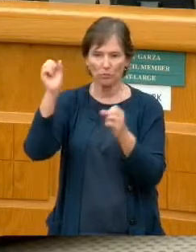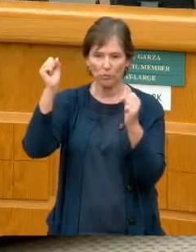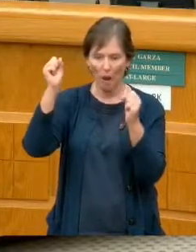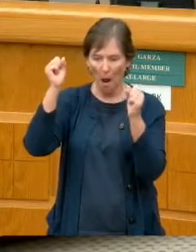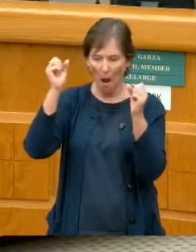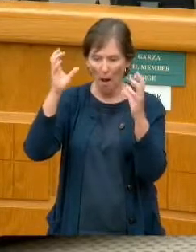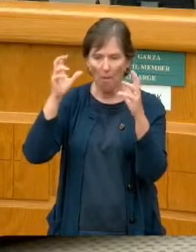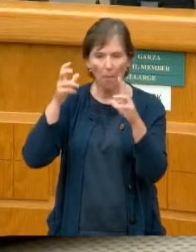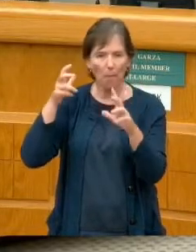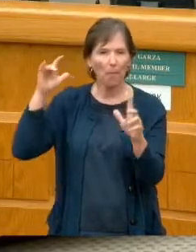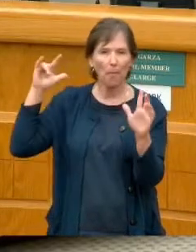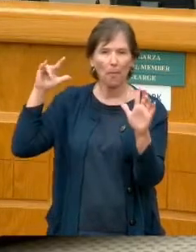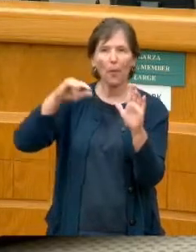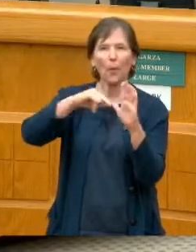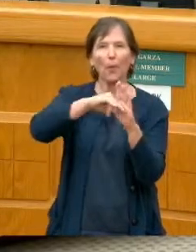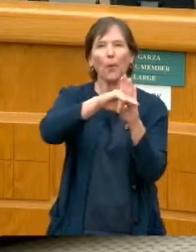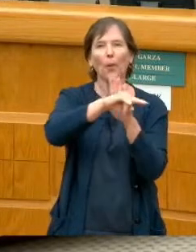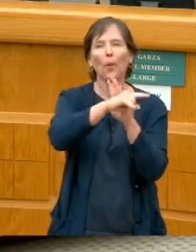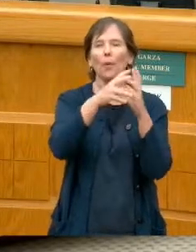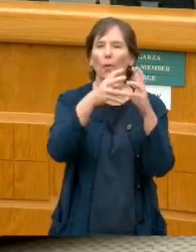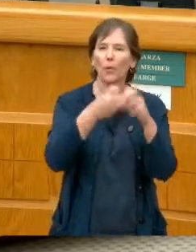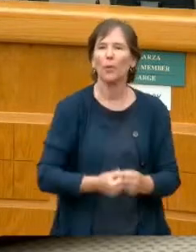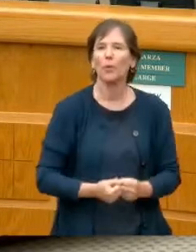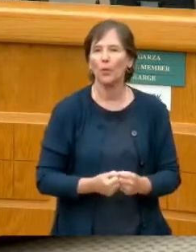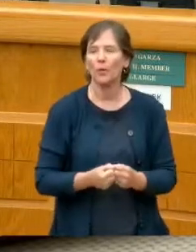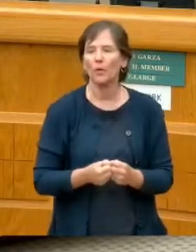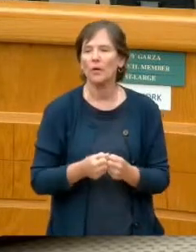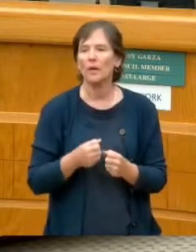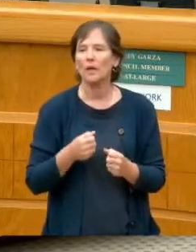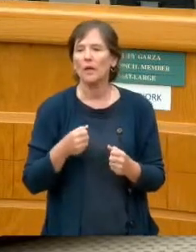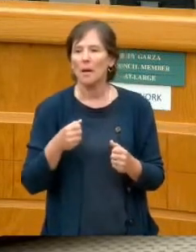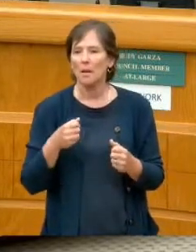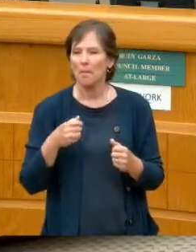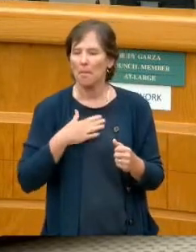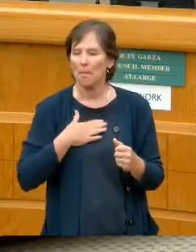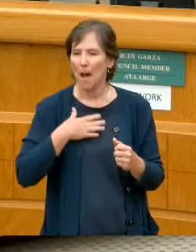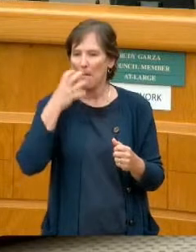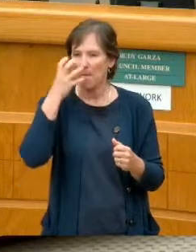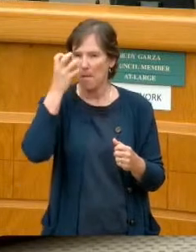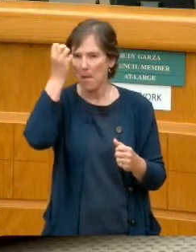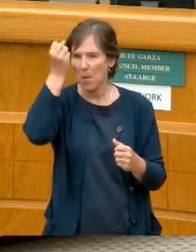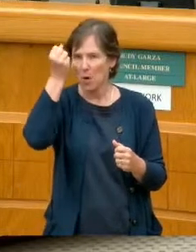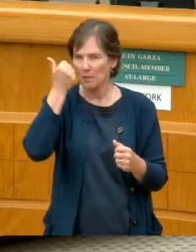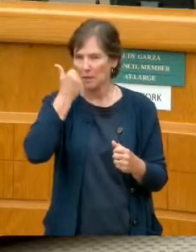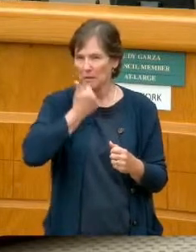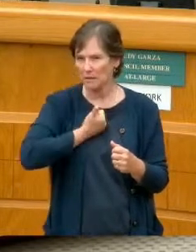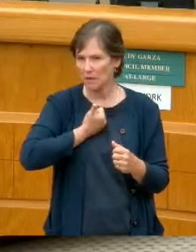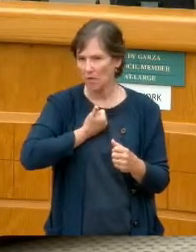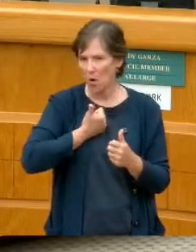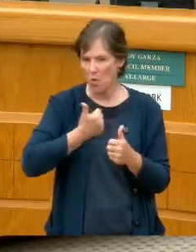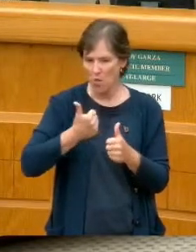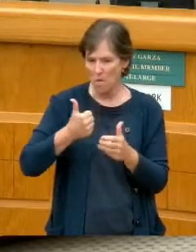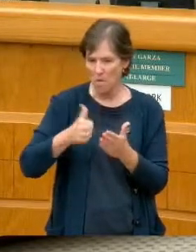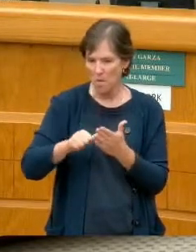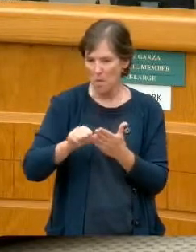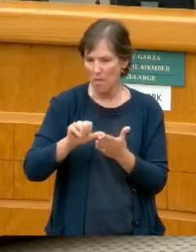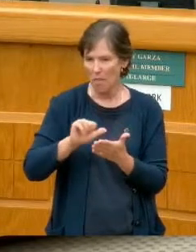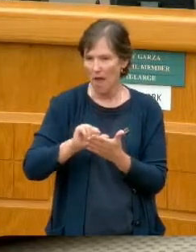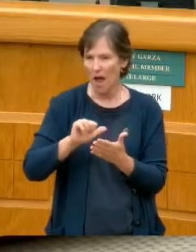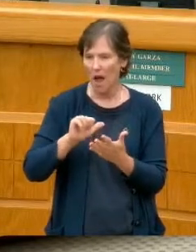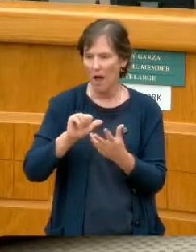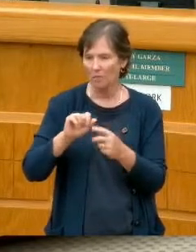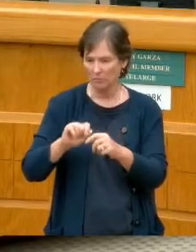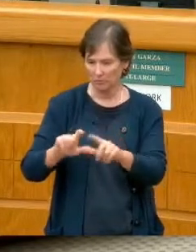remember it well, were images of first responders rushing to help. Many of us remember that famous photo of the New York firefighter,